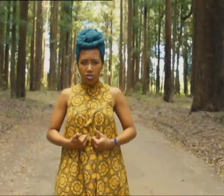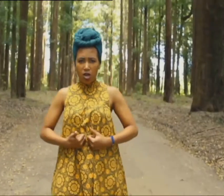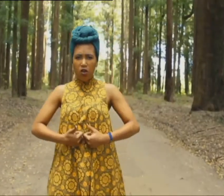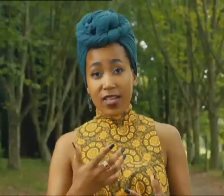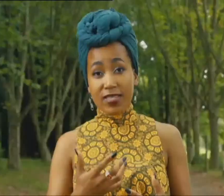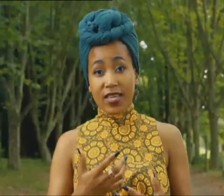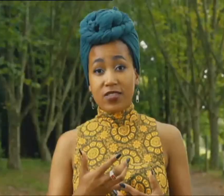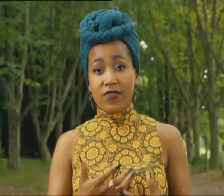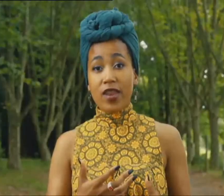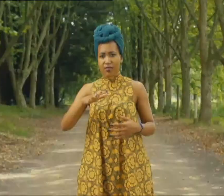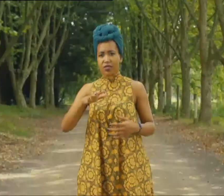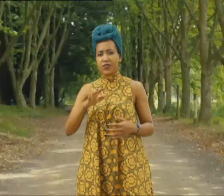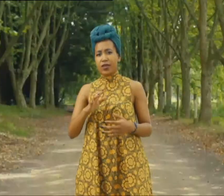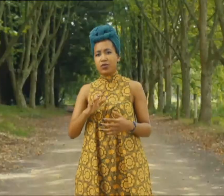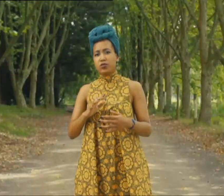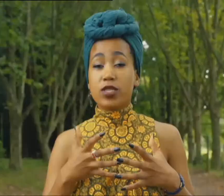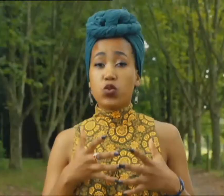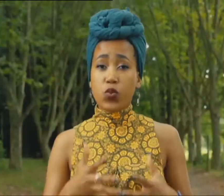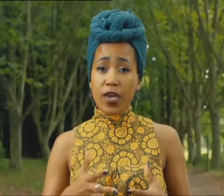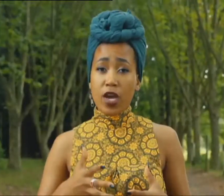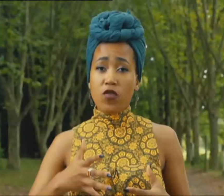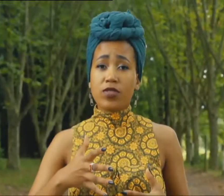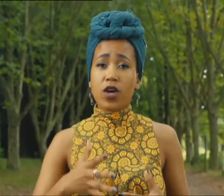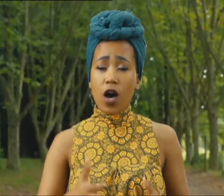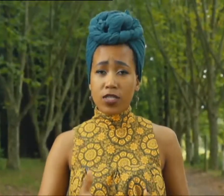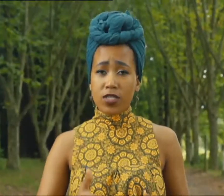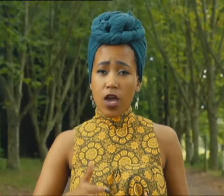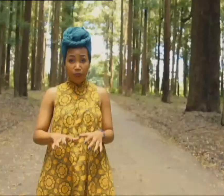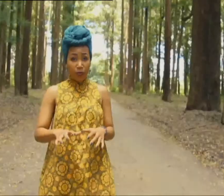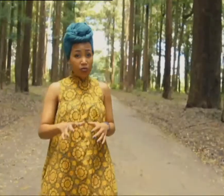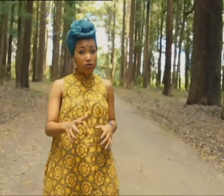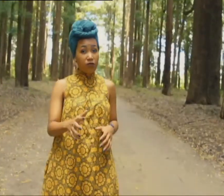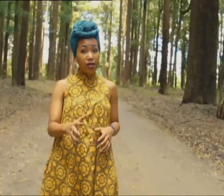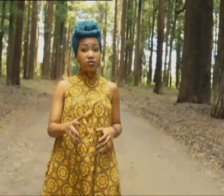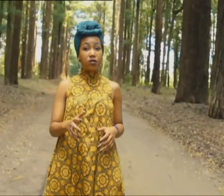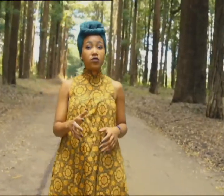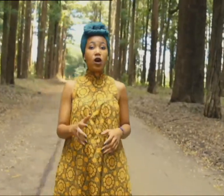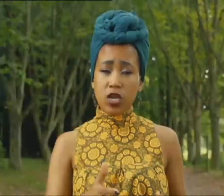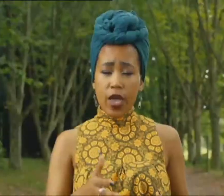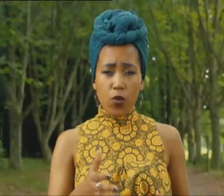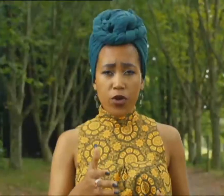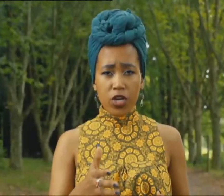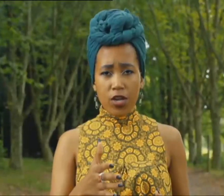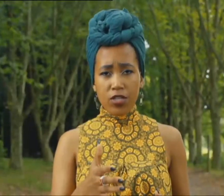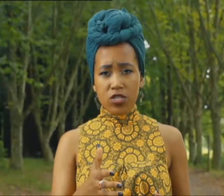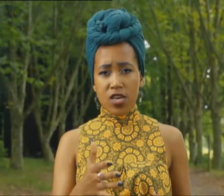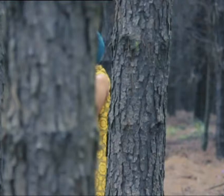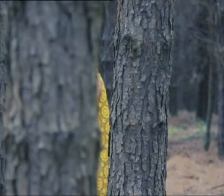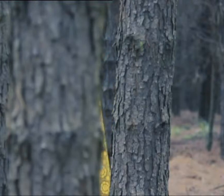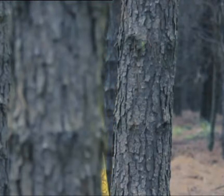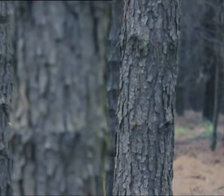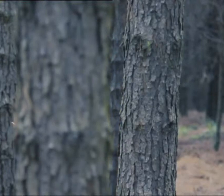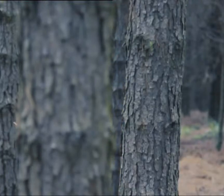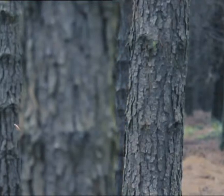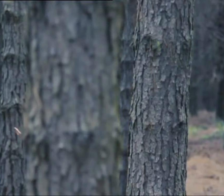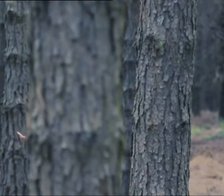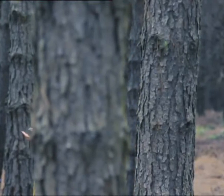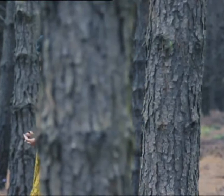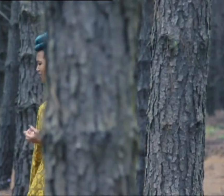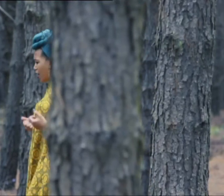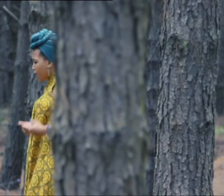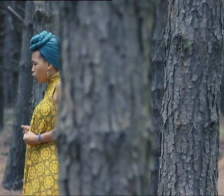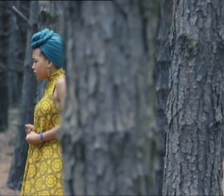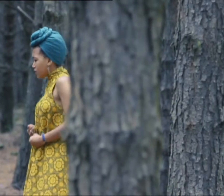of the heart, releasing his venomous venom to make its way around the heart, through the veins of the heart. And when it got into the inner chambers